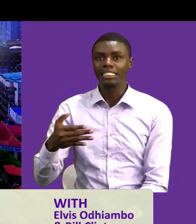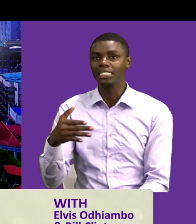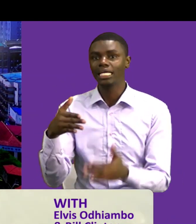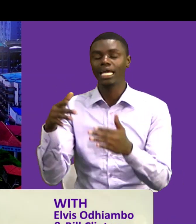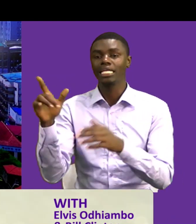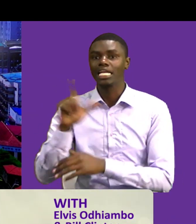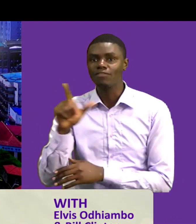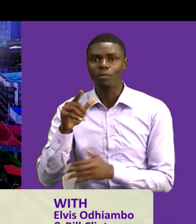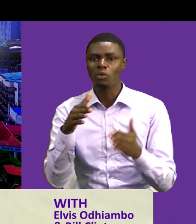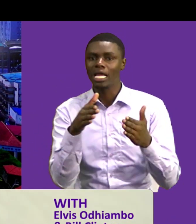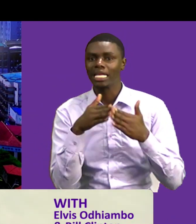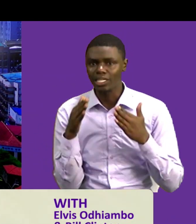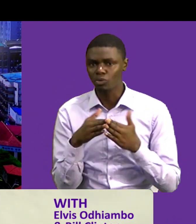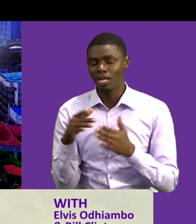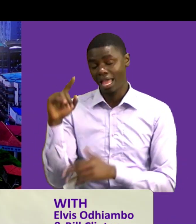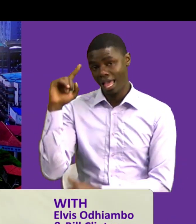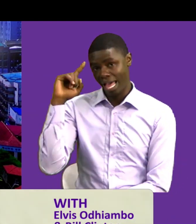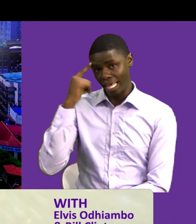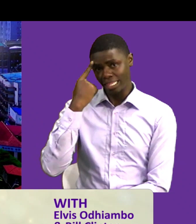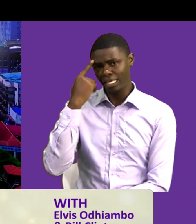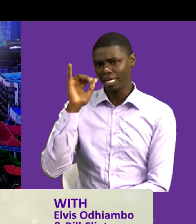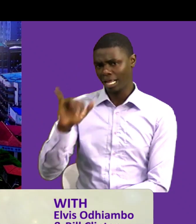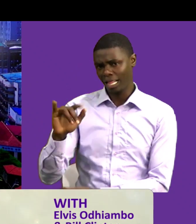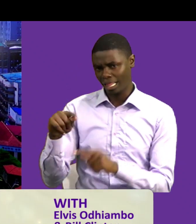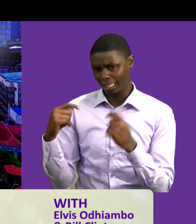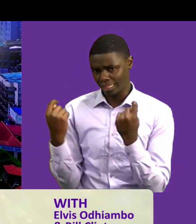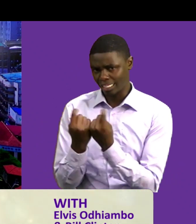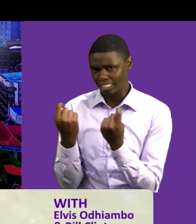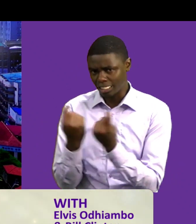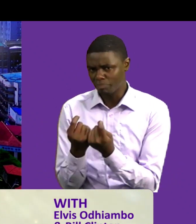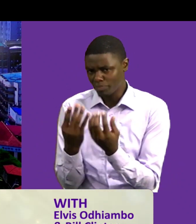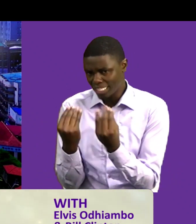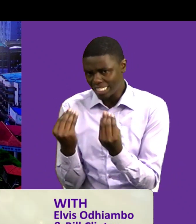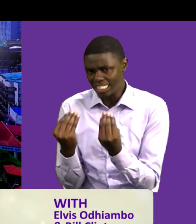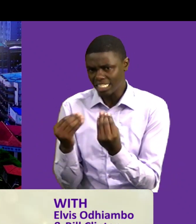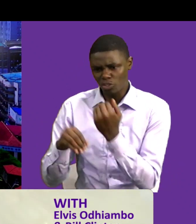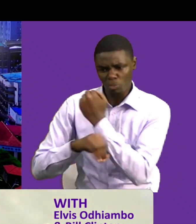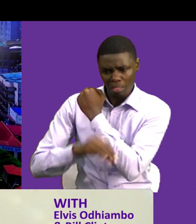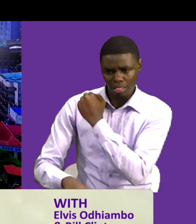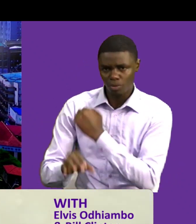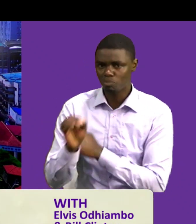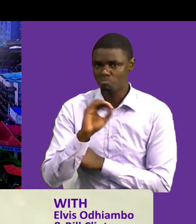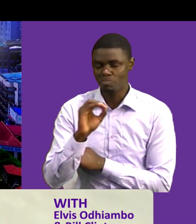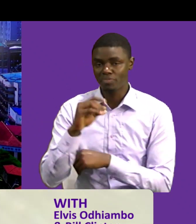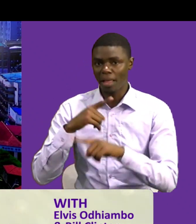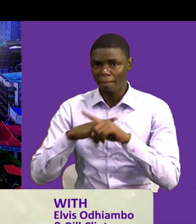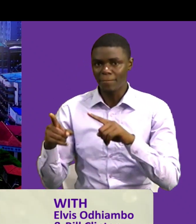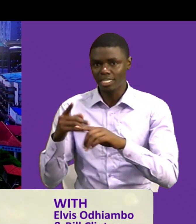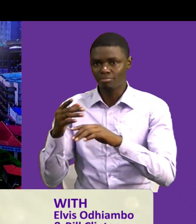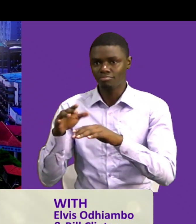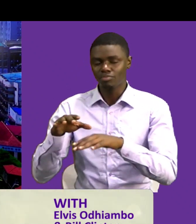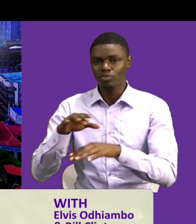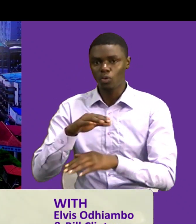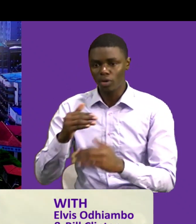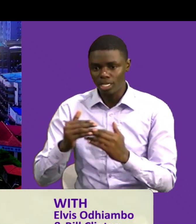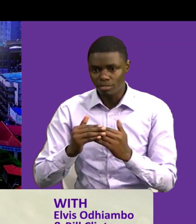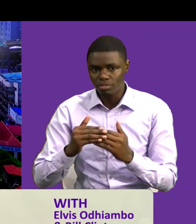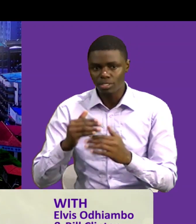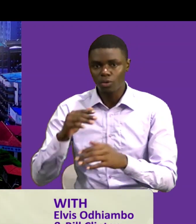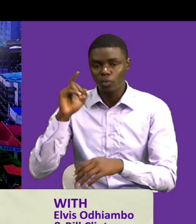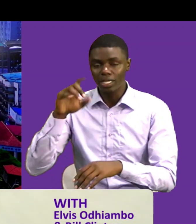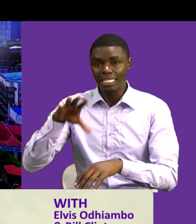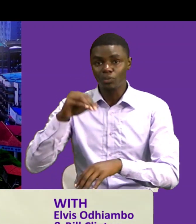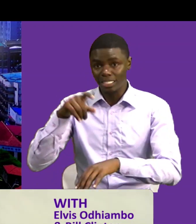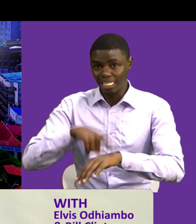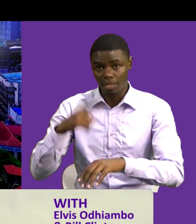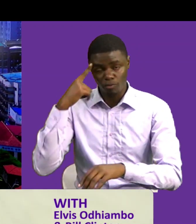Arsenal. I think that team is not easy to be relegated. It will take time for them to be relegated,